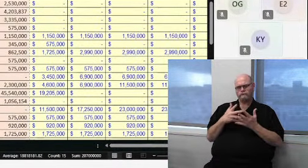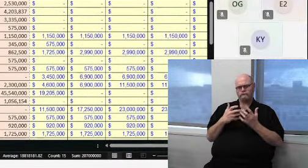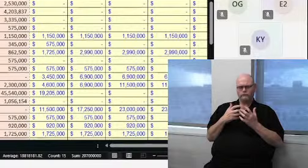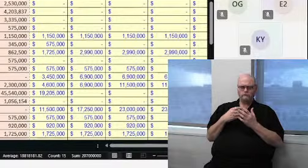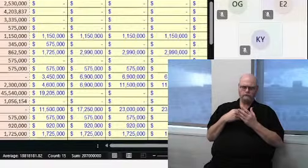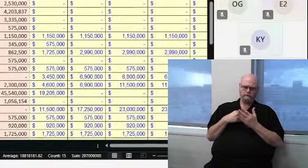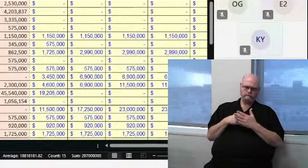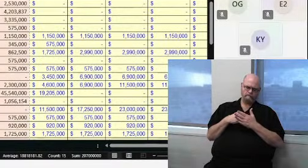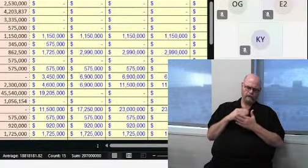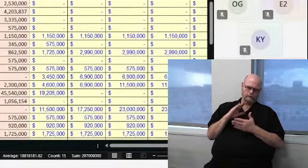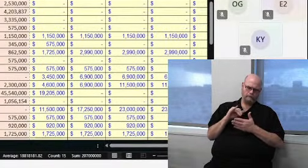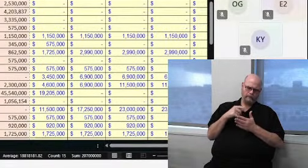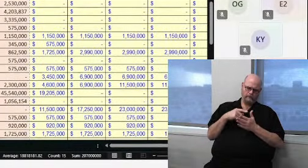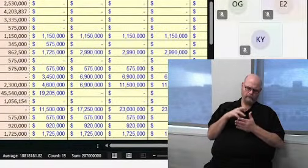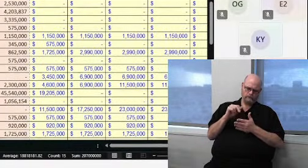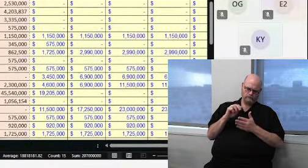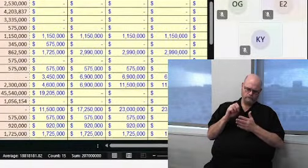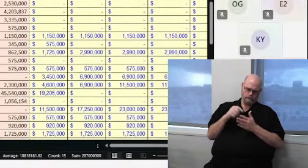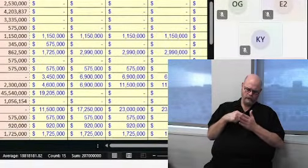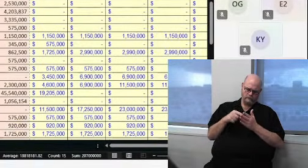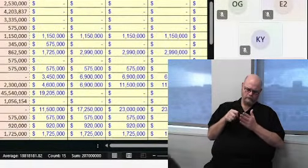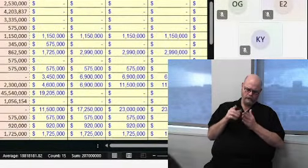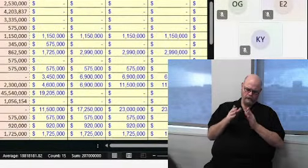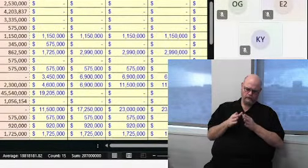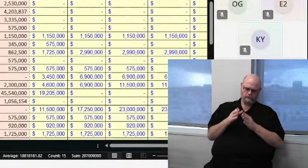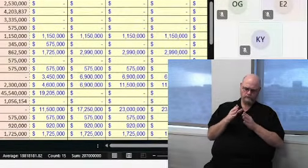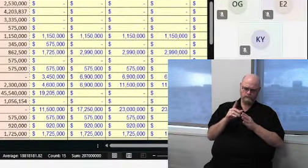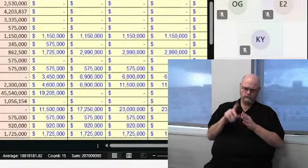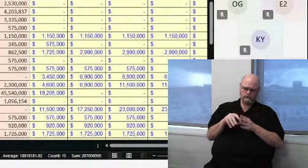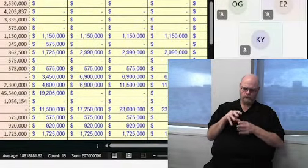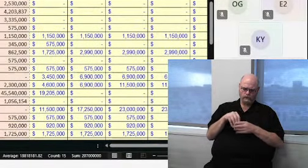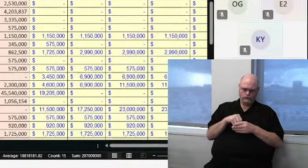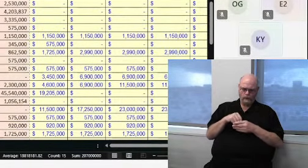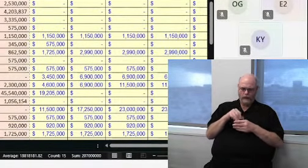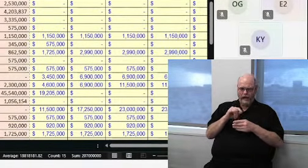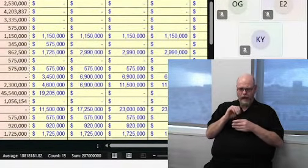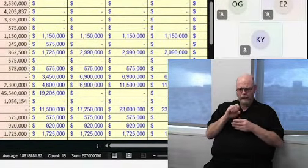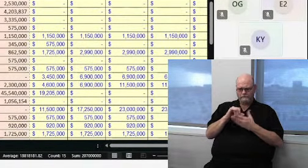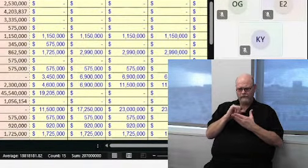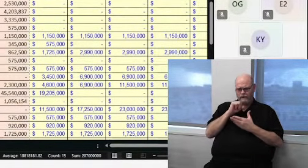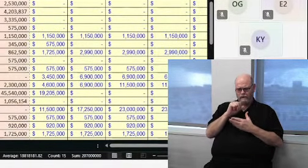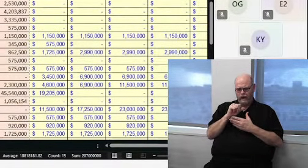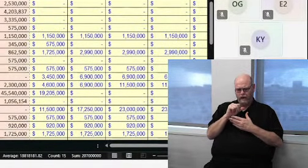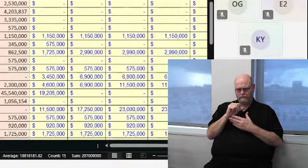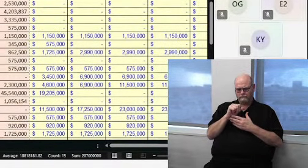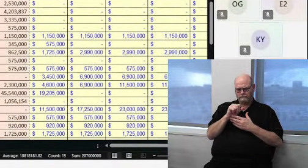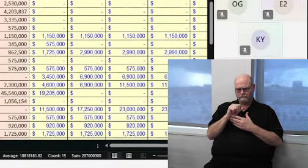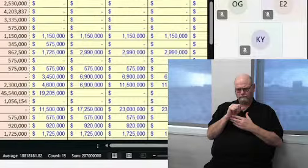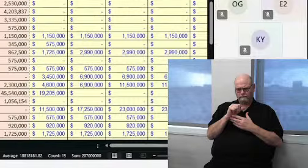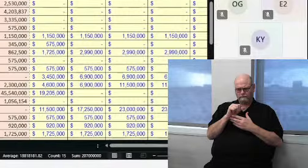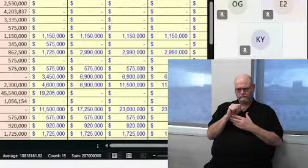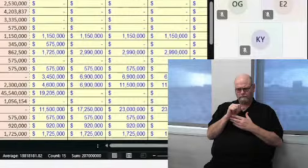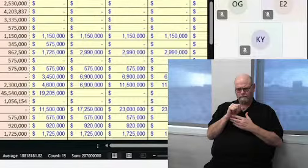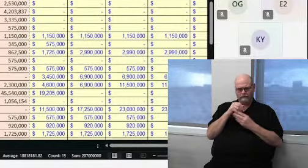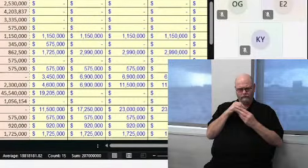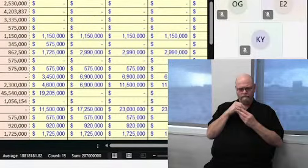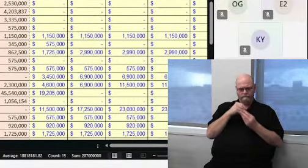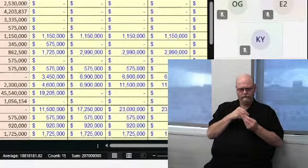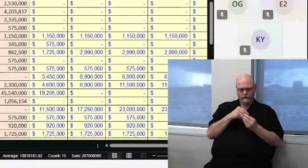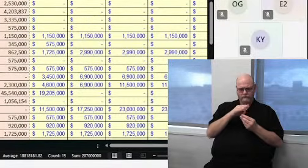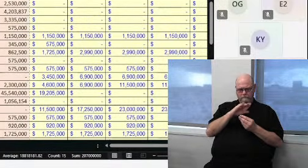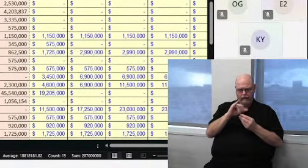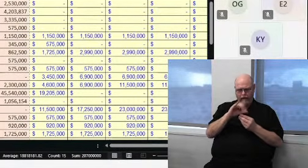be funded by the ratepayers includes items that should be borne by the proponents are not by the